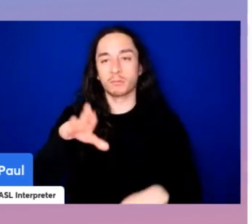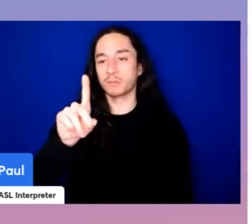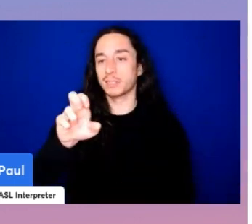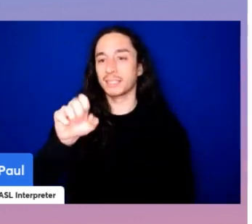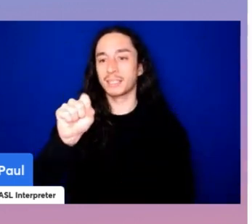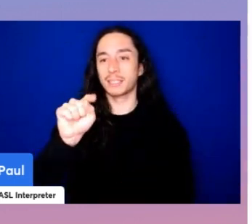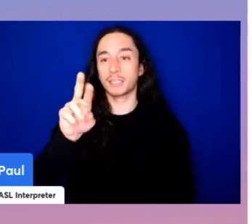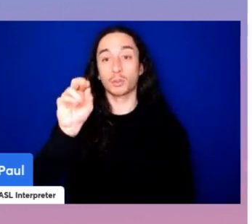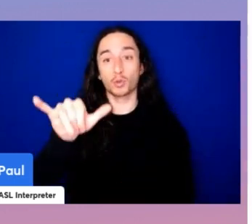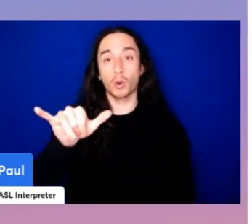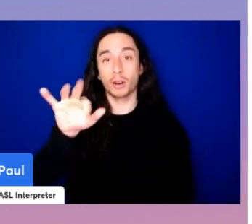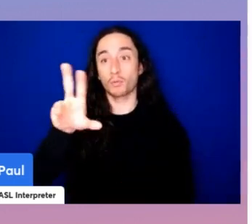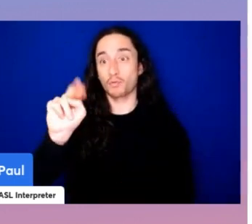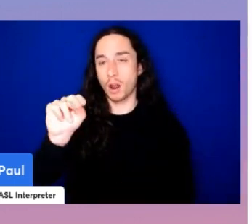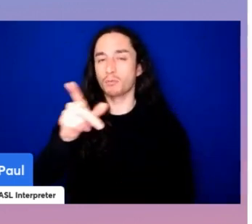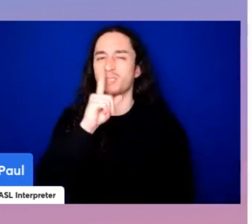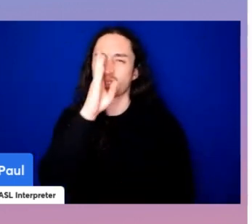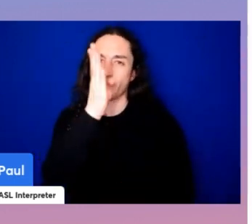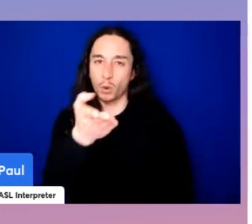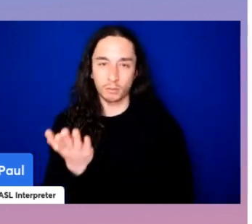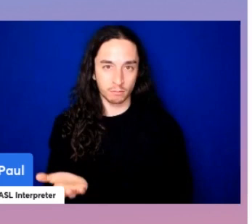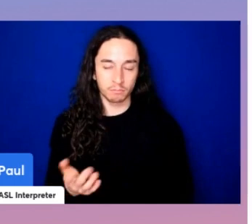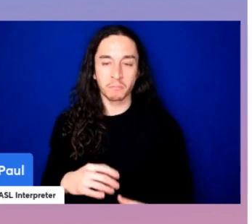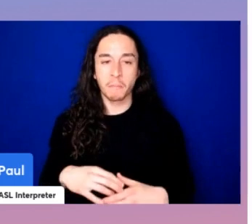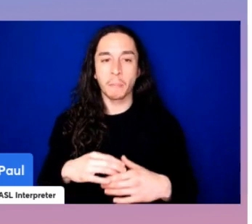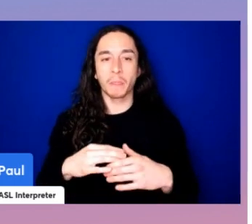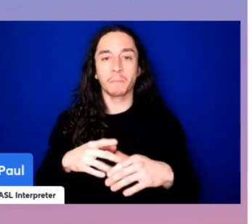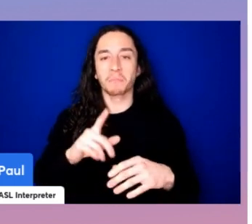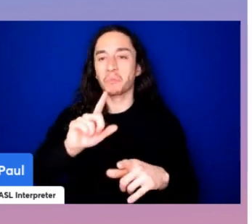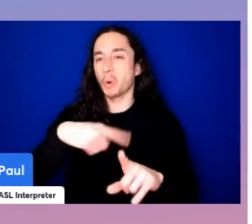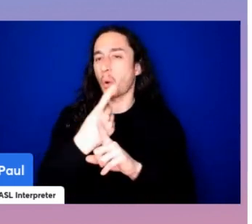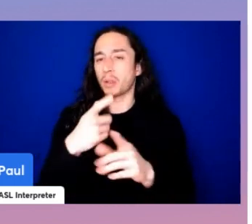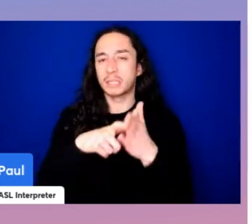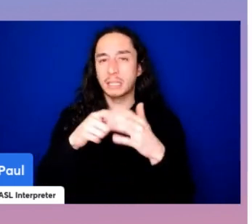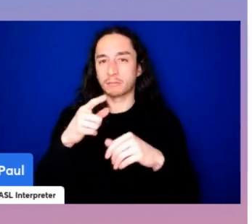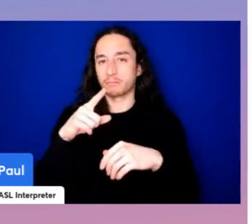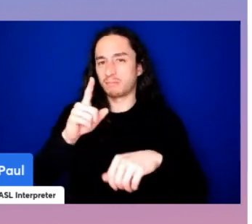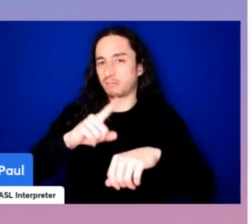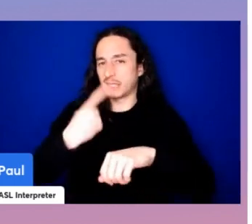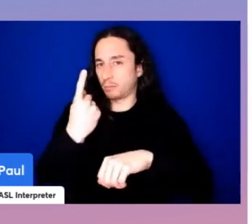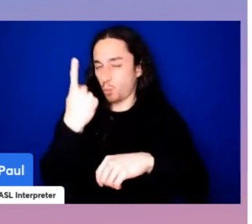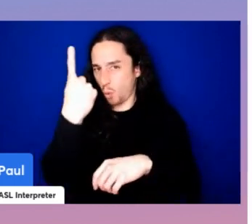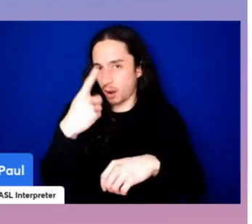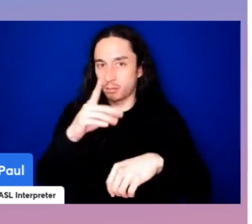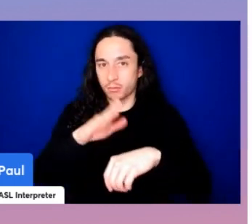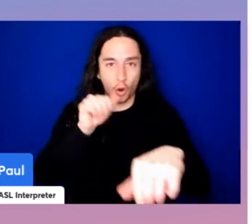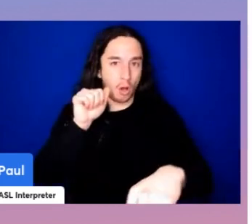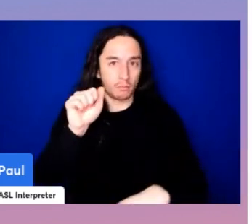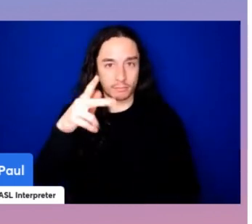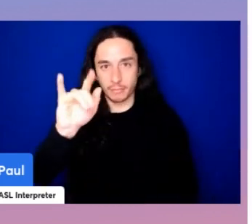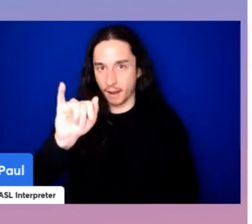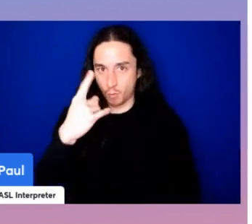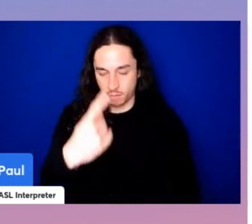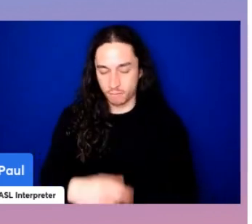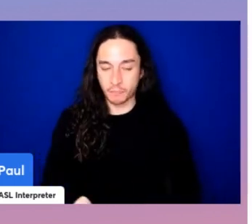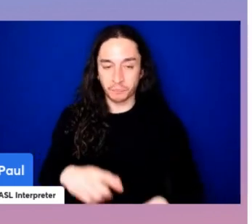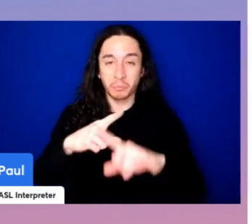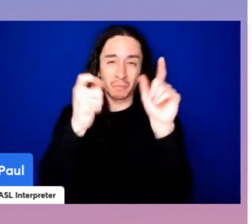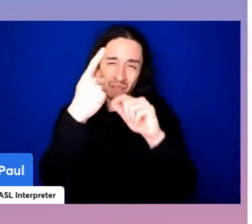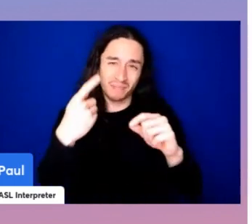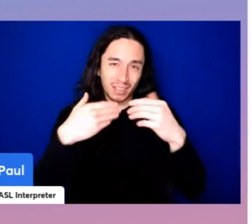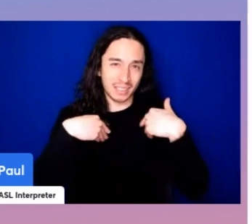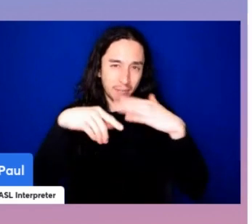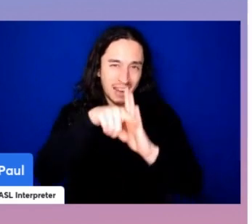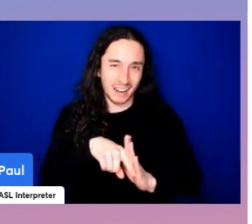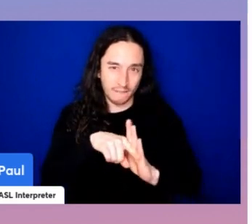straightforward and only takes a single API call. However, there's a couple drawbacks to that,